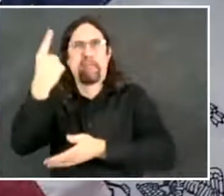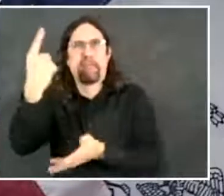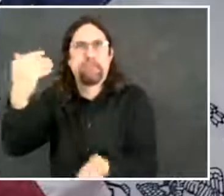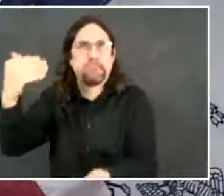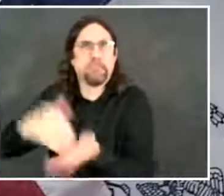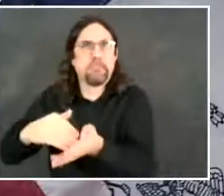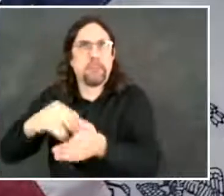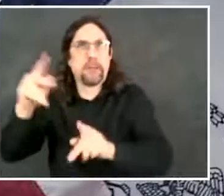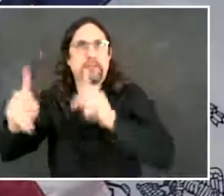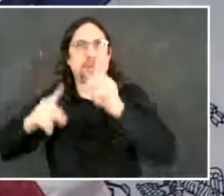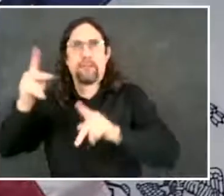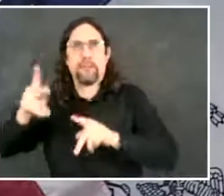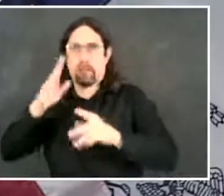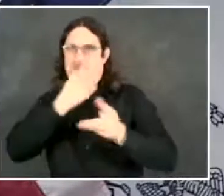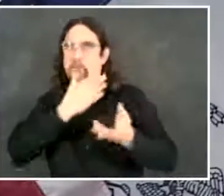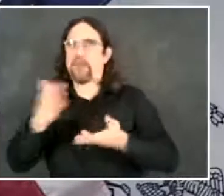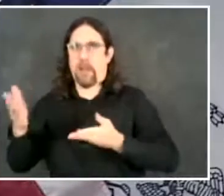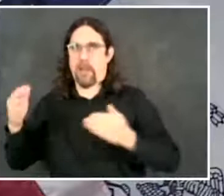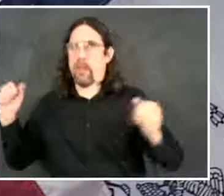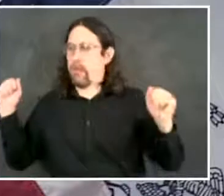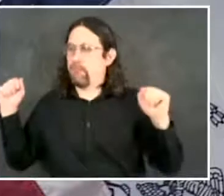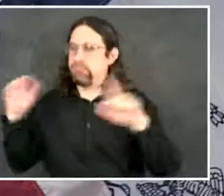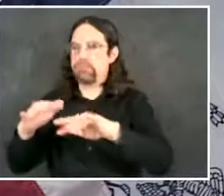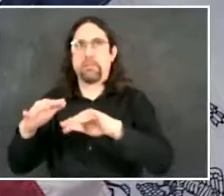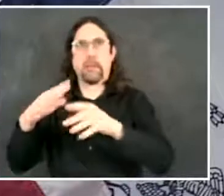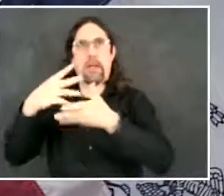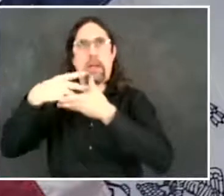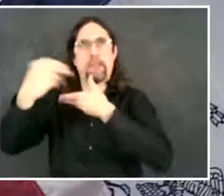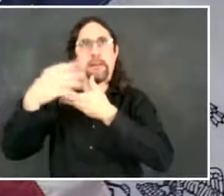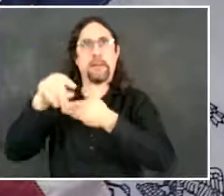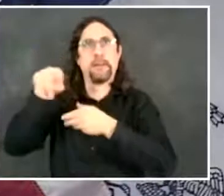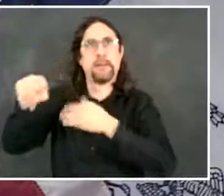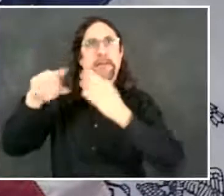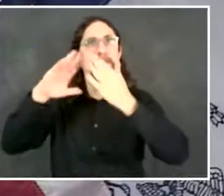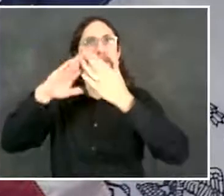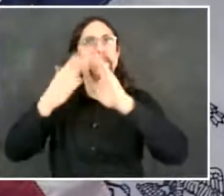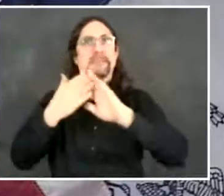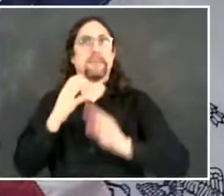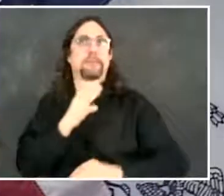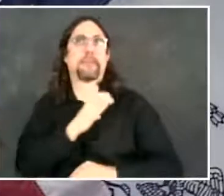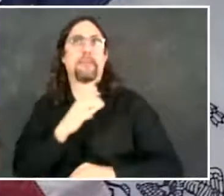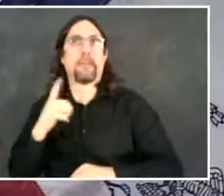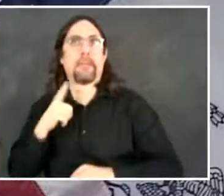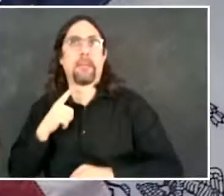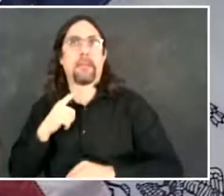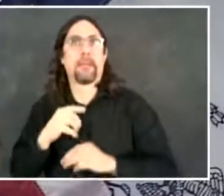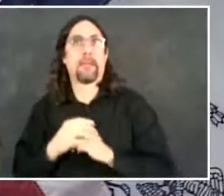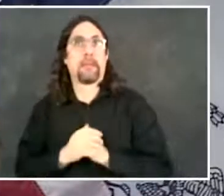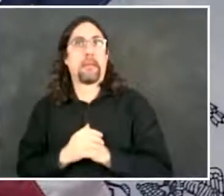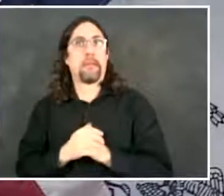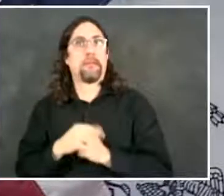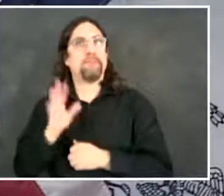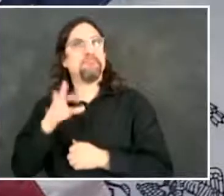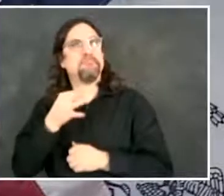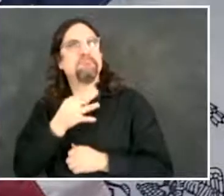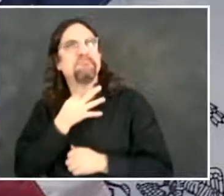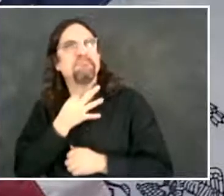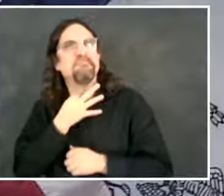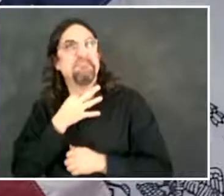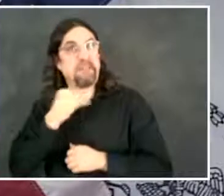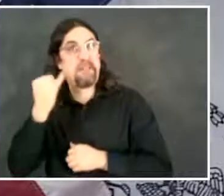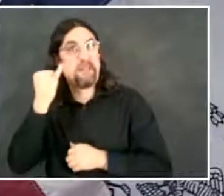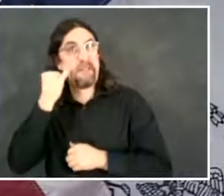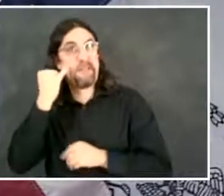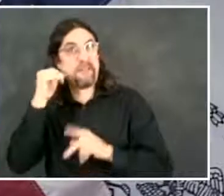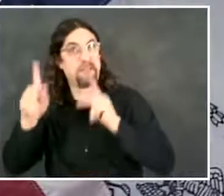potential arrest if their numbers and behavior warrant it? 100%. And I don't want people to hear that 100 number, which I